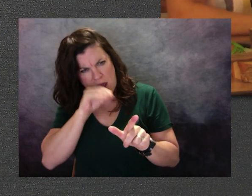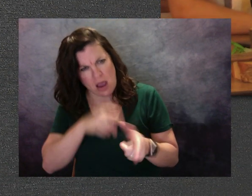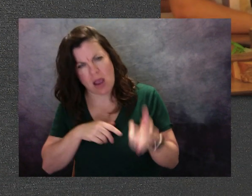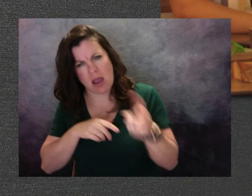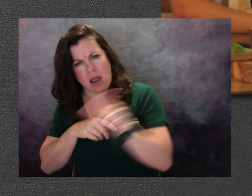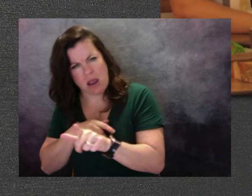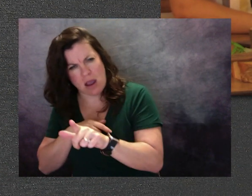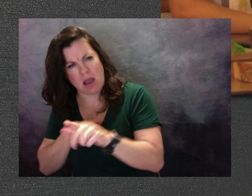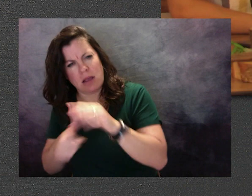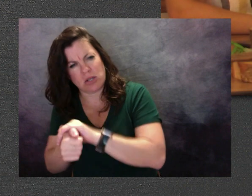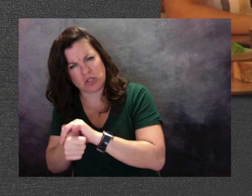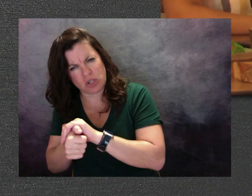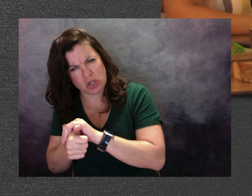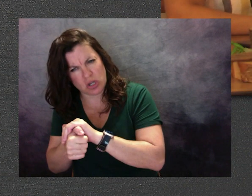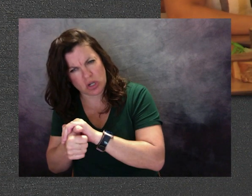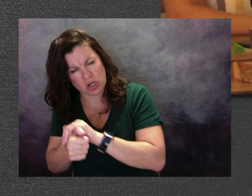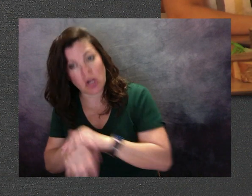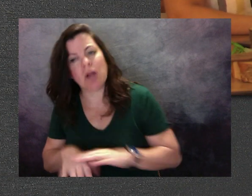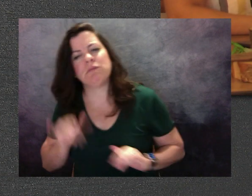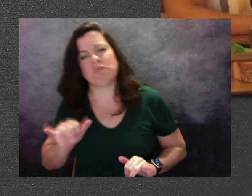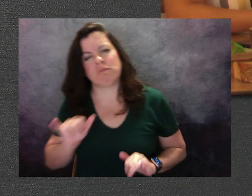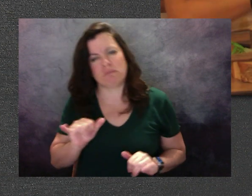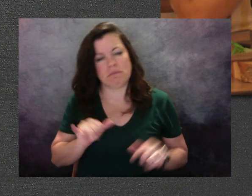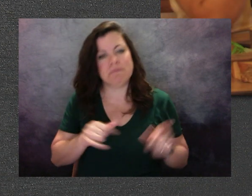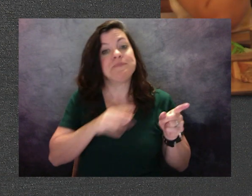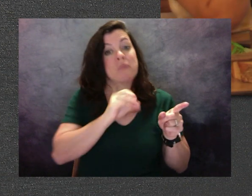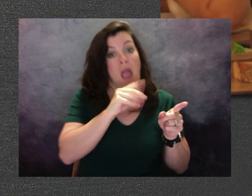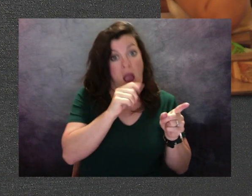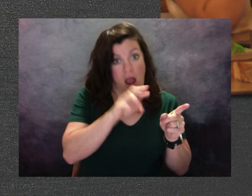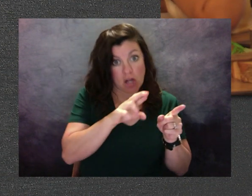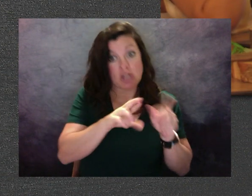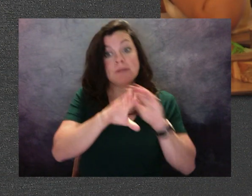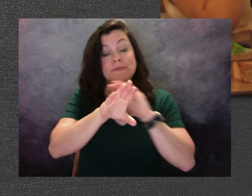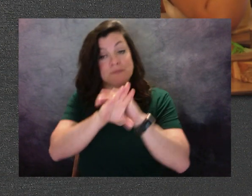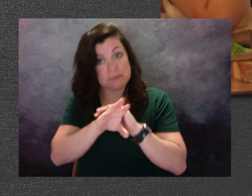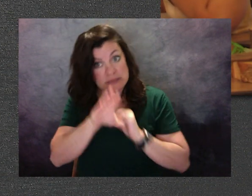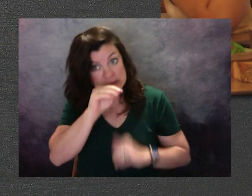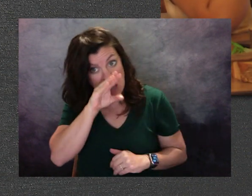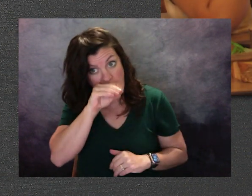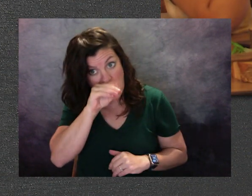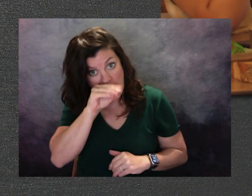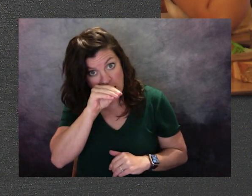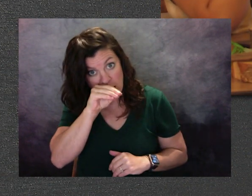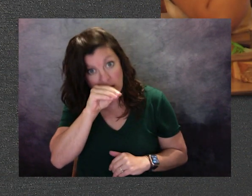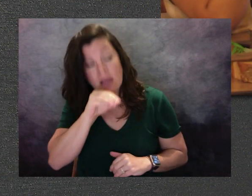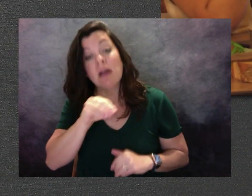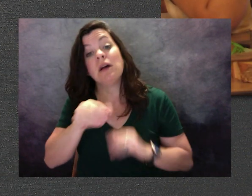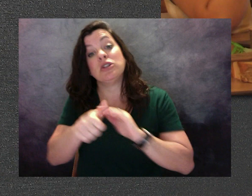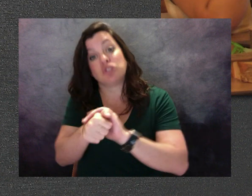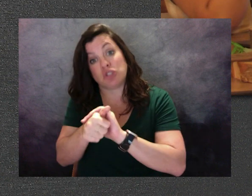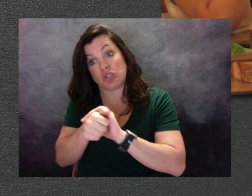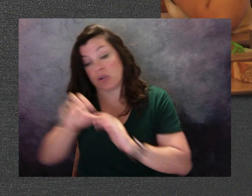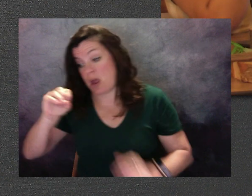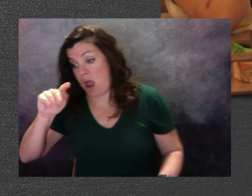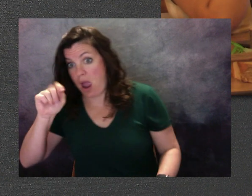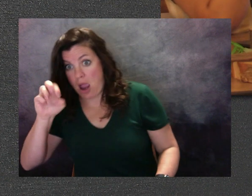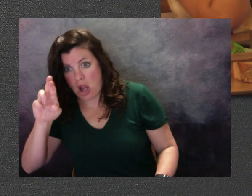duck, turtle. Otter. So what would come after the otter?